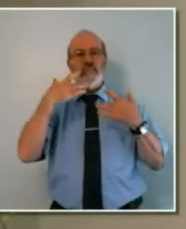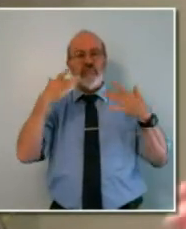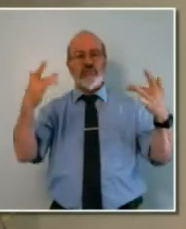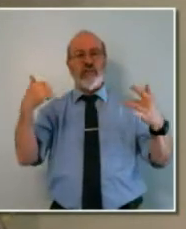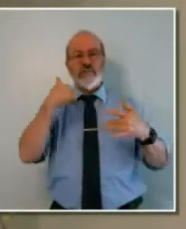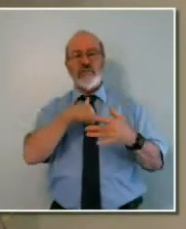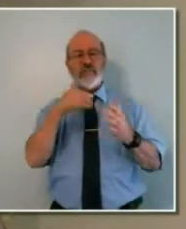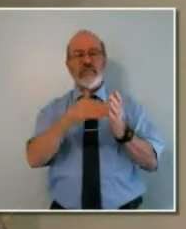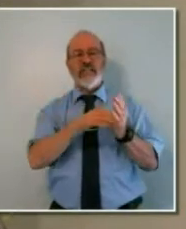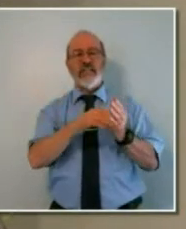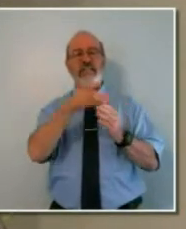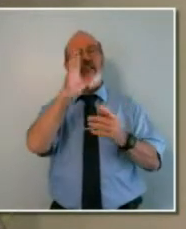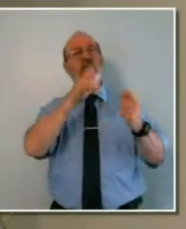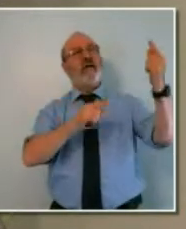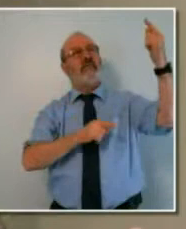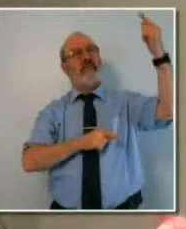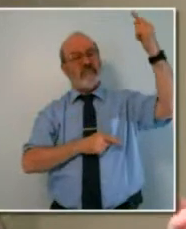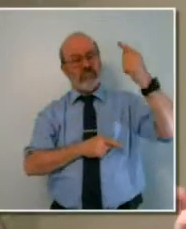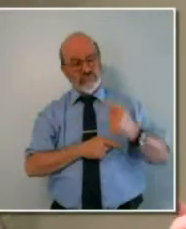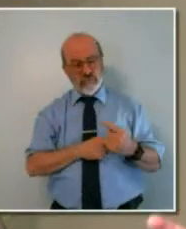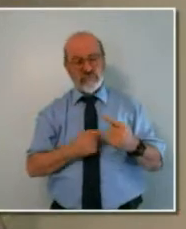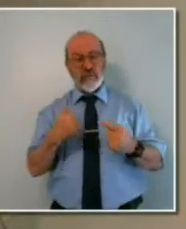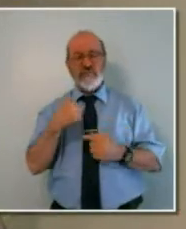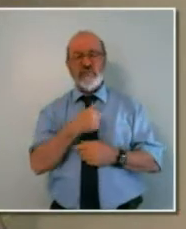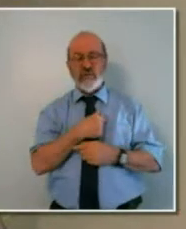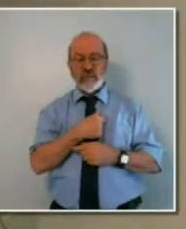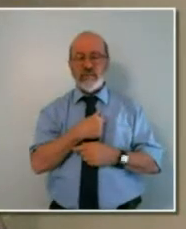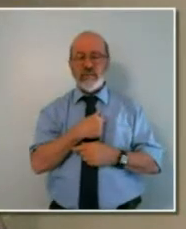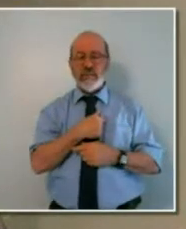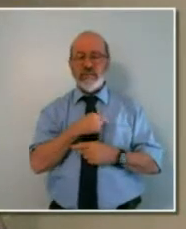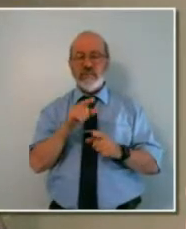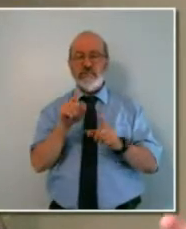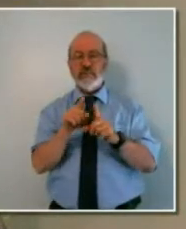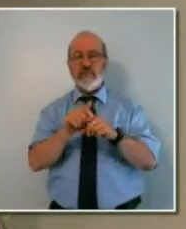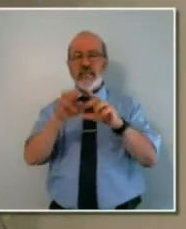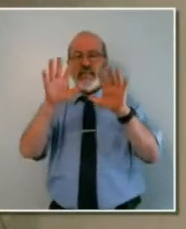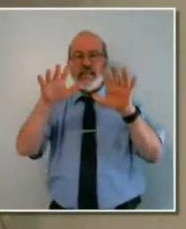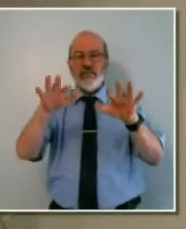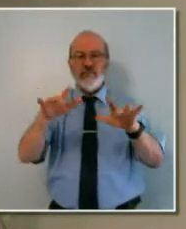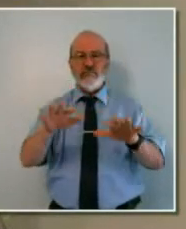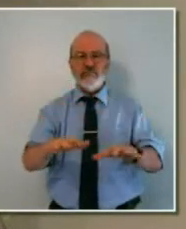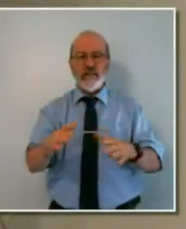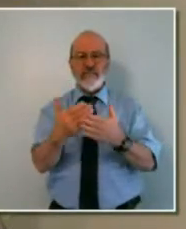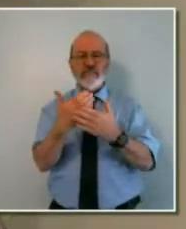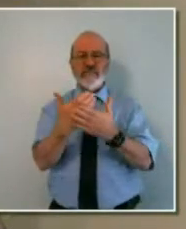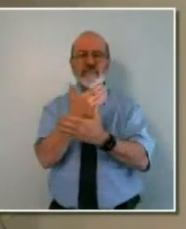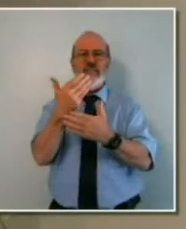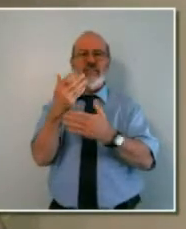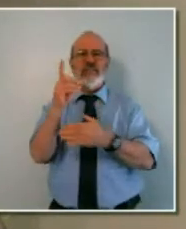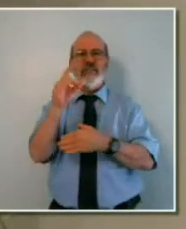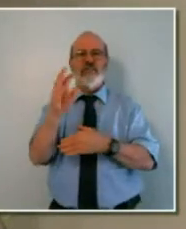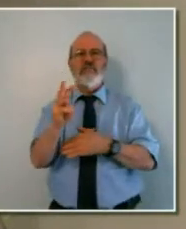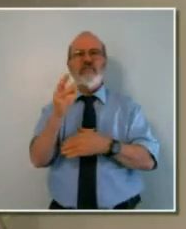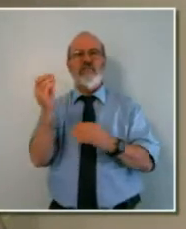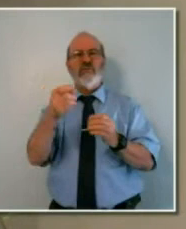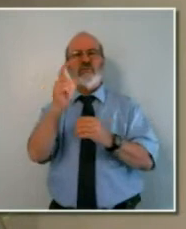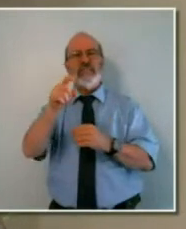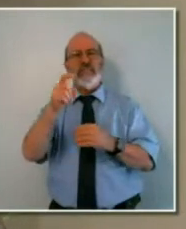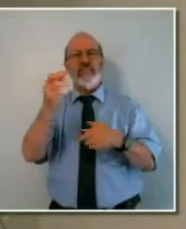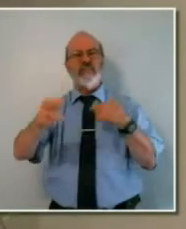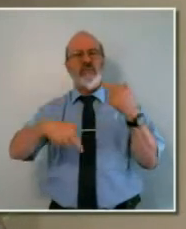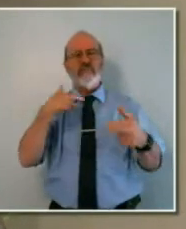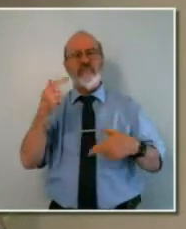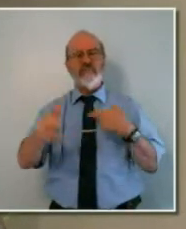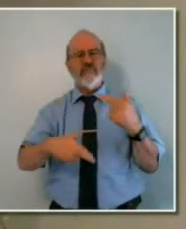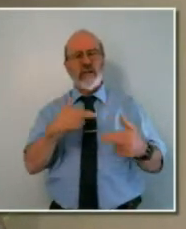come upon us, and he will be like the rain and the refreshing dew. Oh, we need revival. Oh,